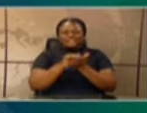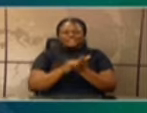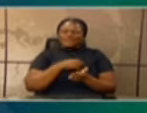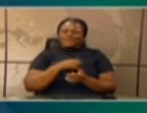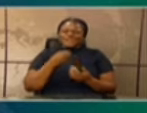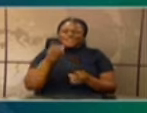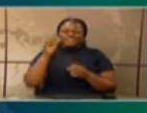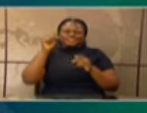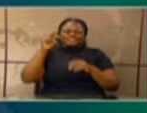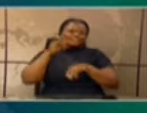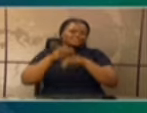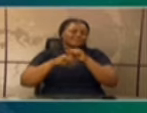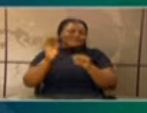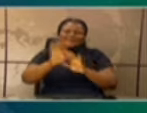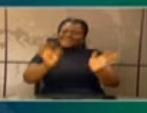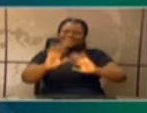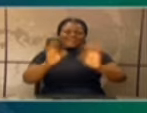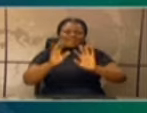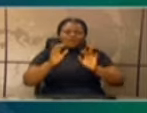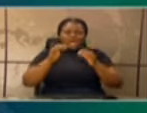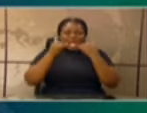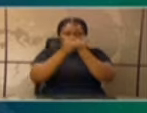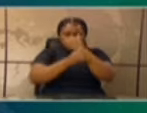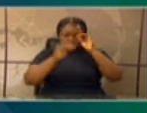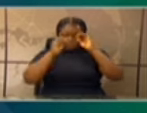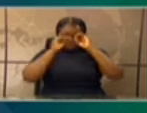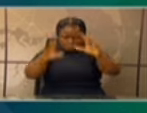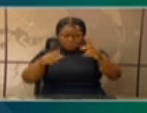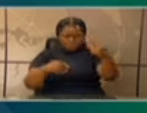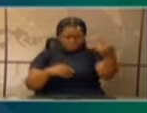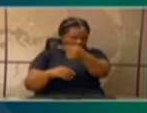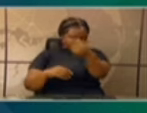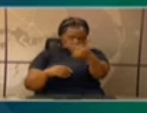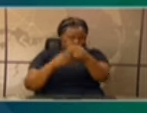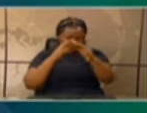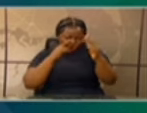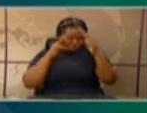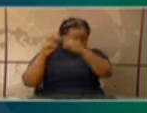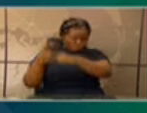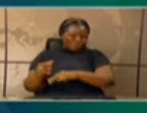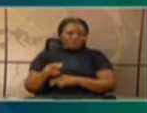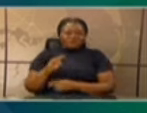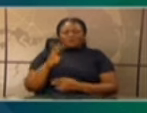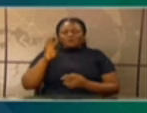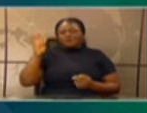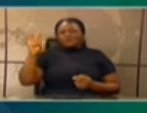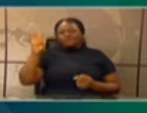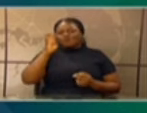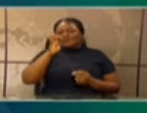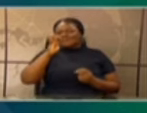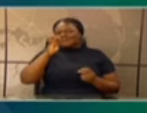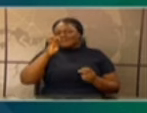pe. Na fa Italy show. Now watch this. Italy has a total of